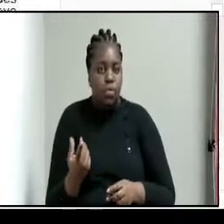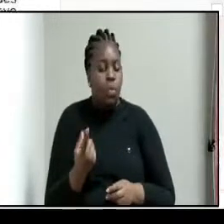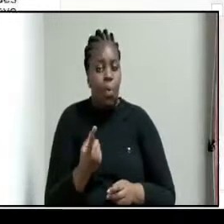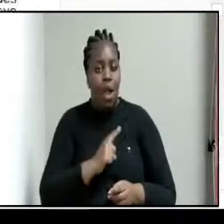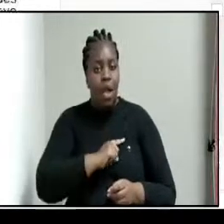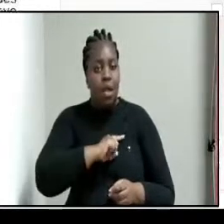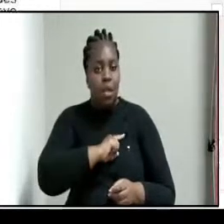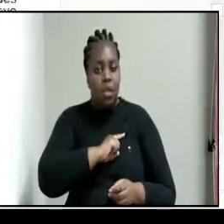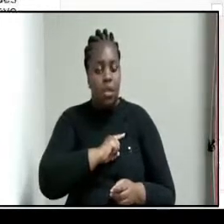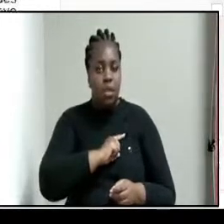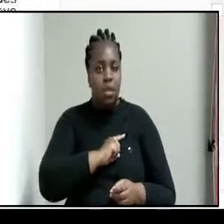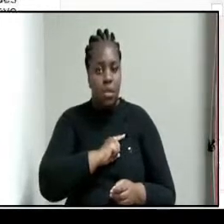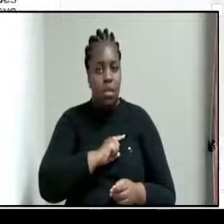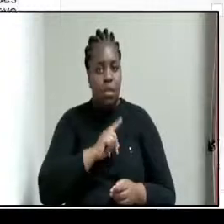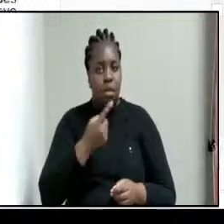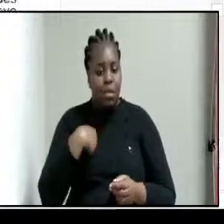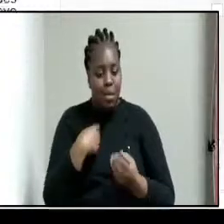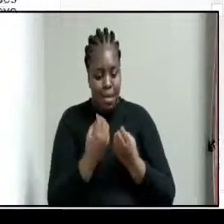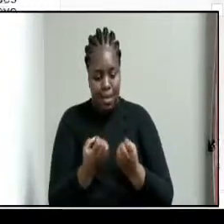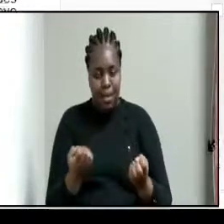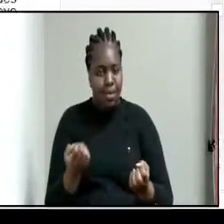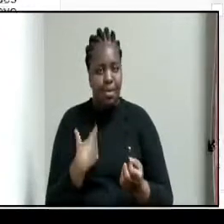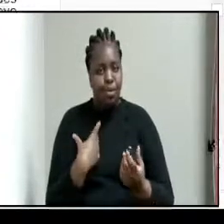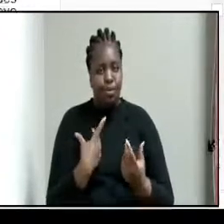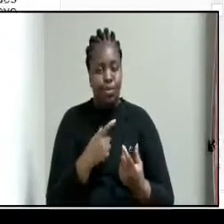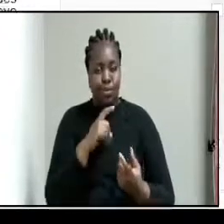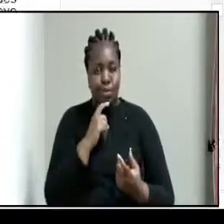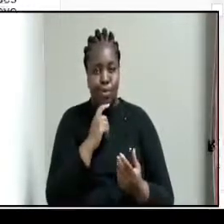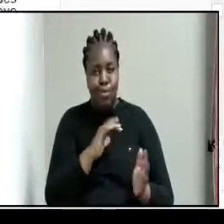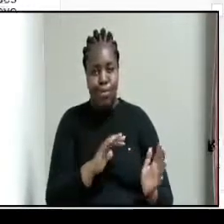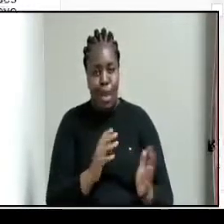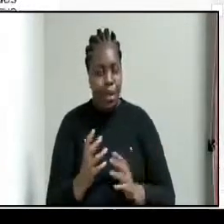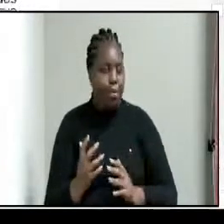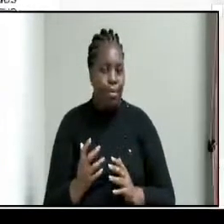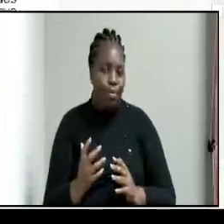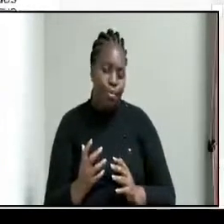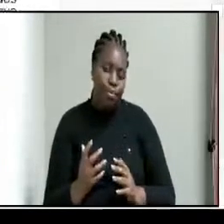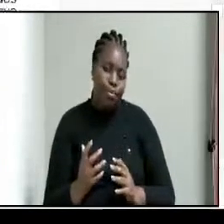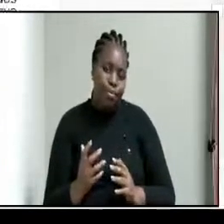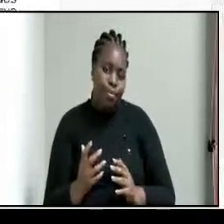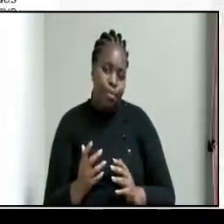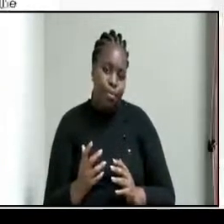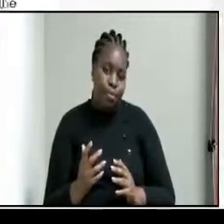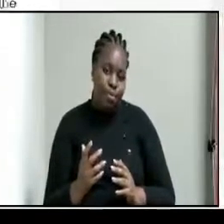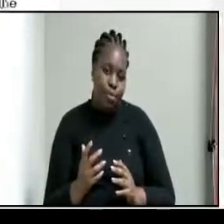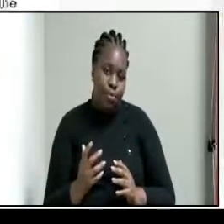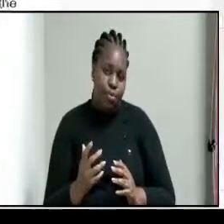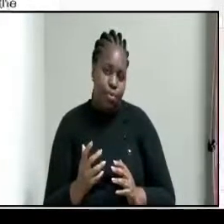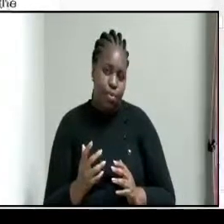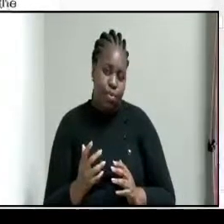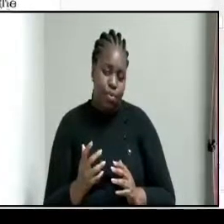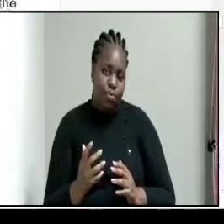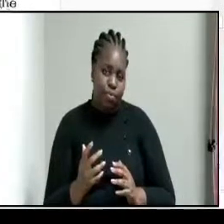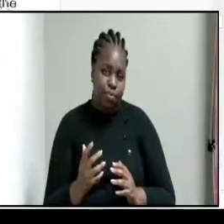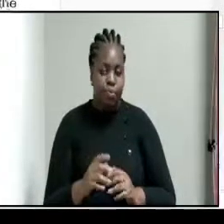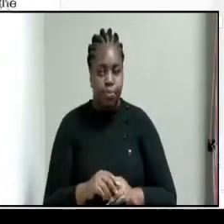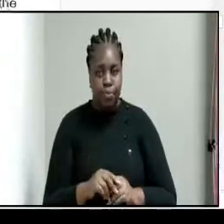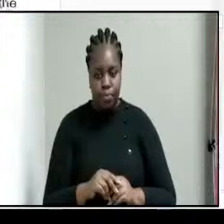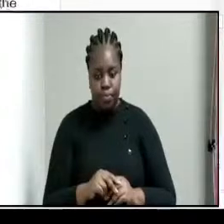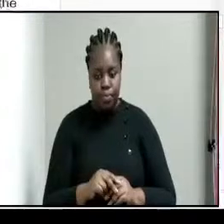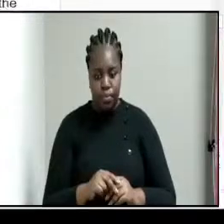terms of how resources then are channeled towards the realization of, of fundamental human rights, as